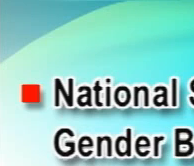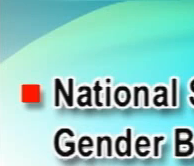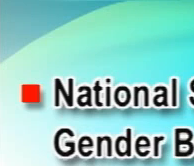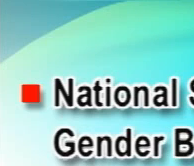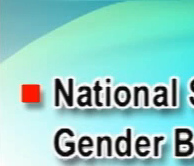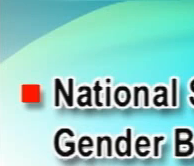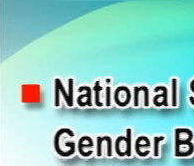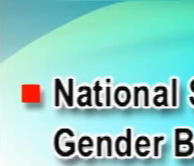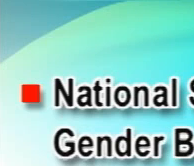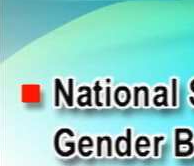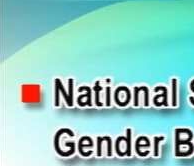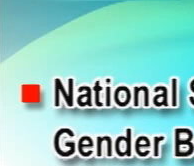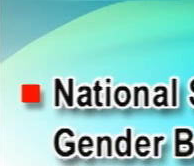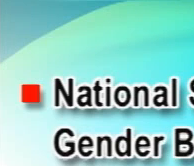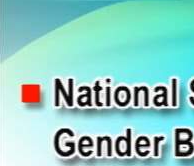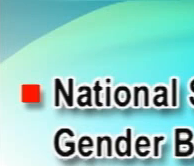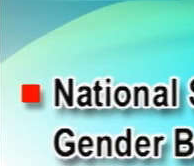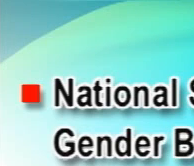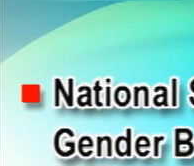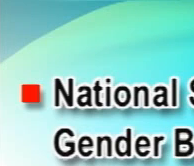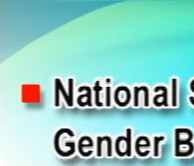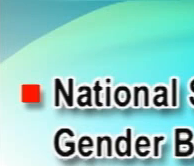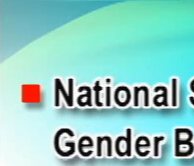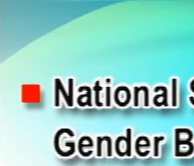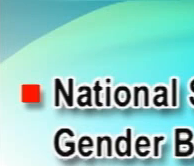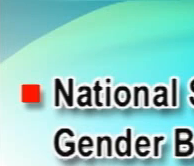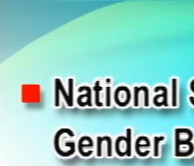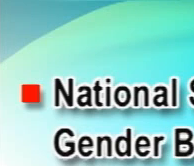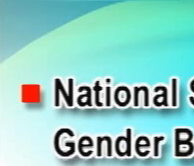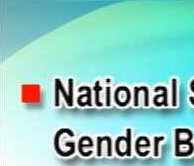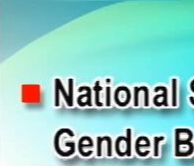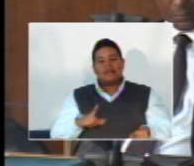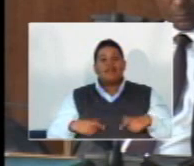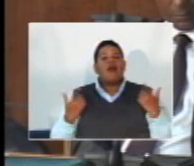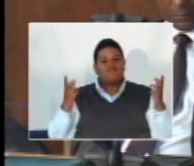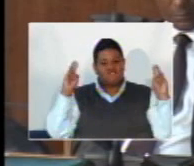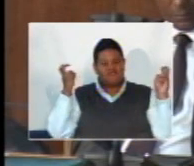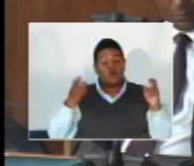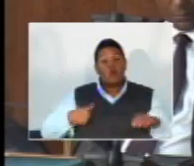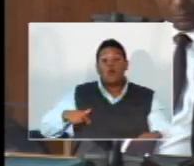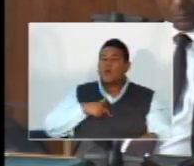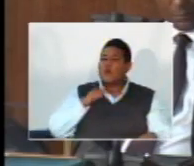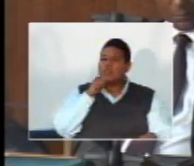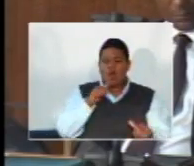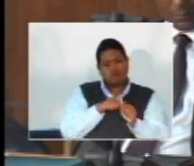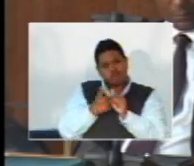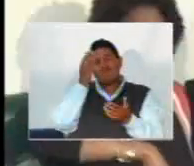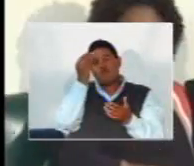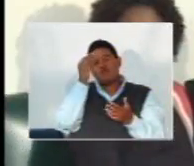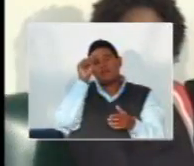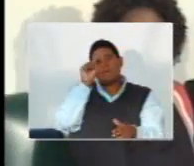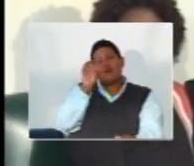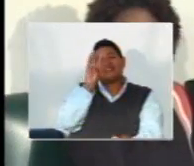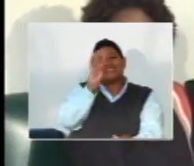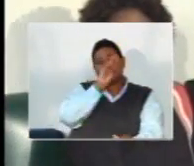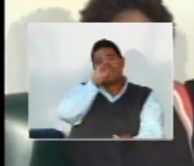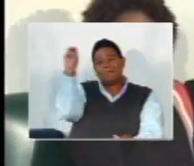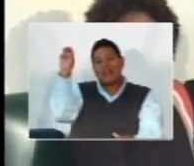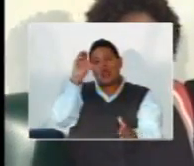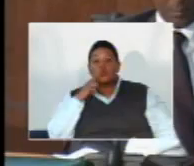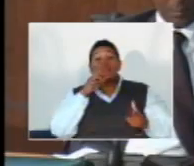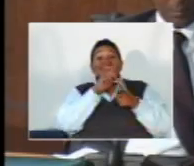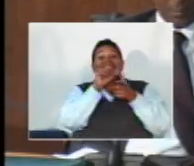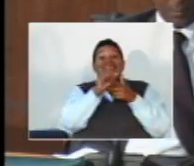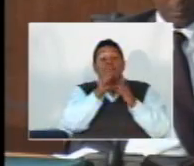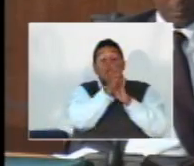and programs to advance the cause of women. Hear, hear. We will not depart from this position. The Disabilities